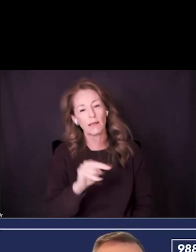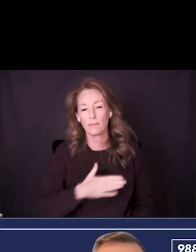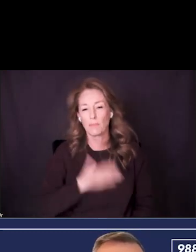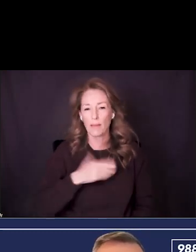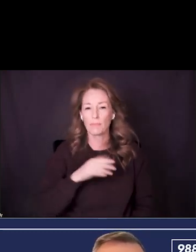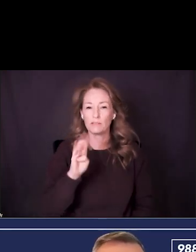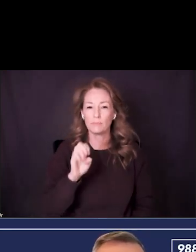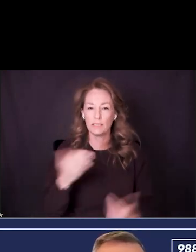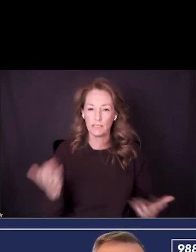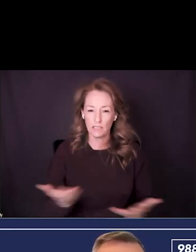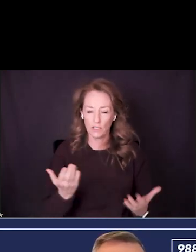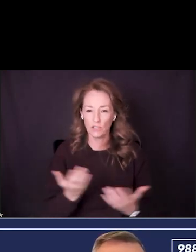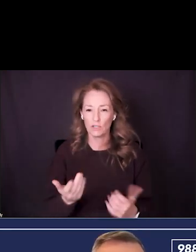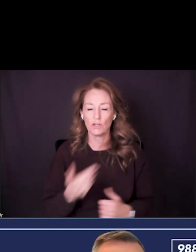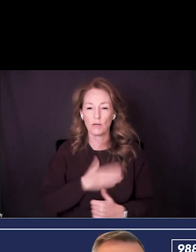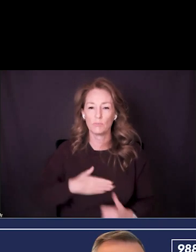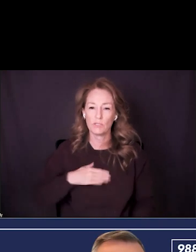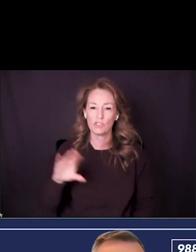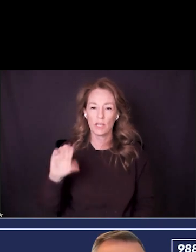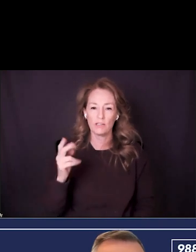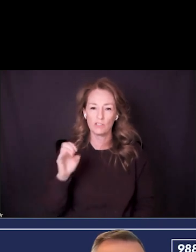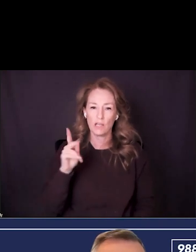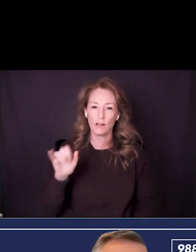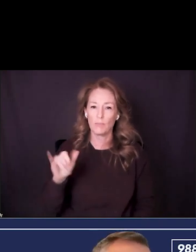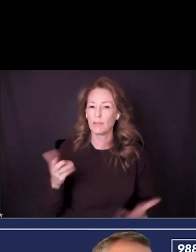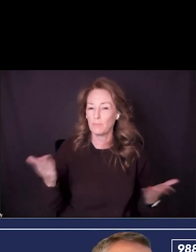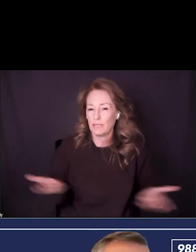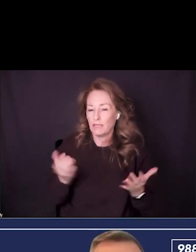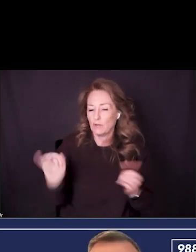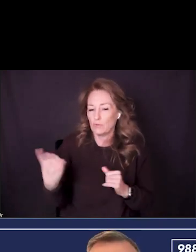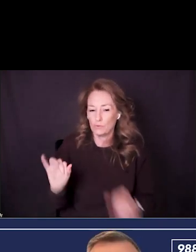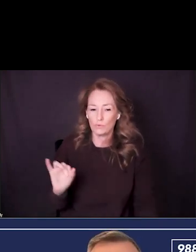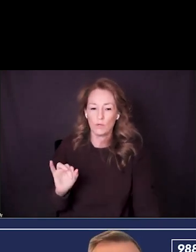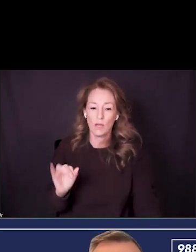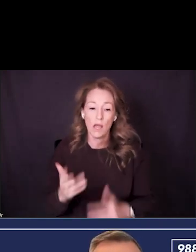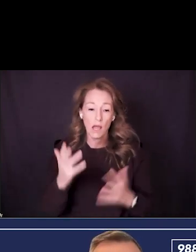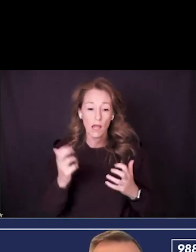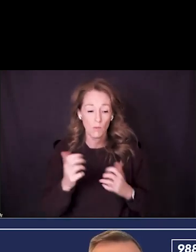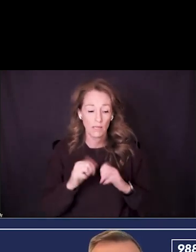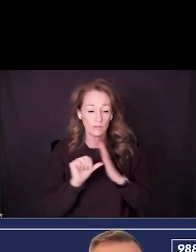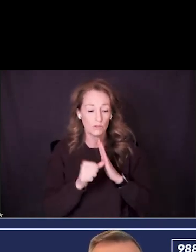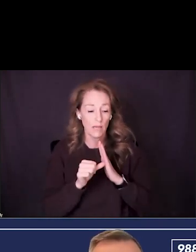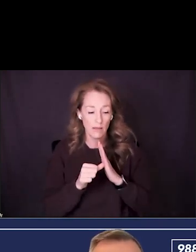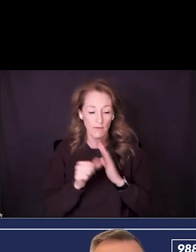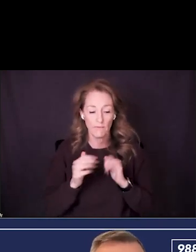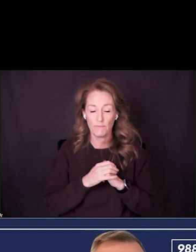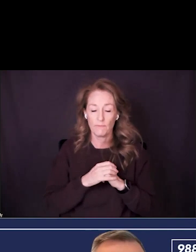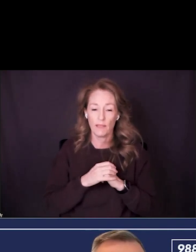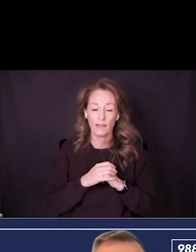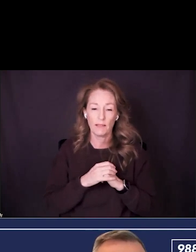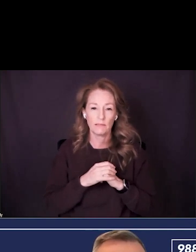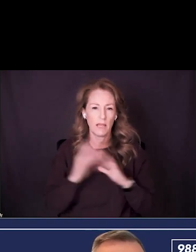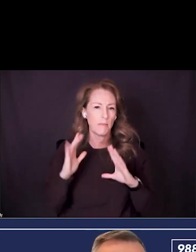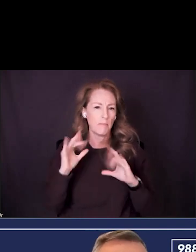and appreciate Shelby being on the call as well. Just wanted to highlight another piece of amazing